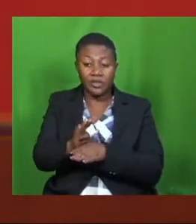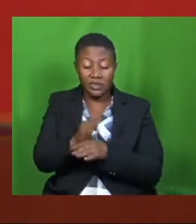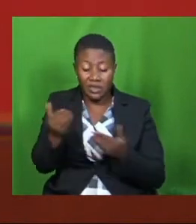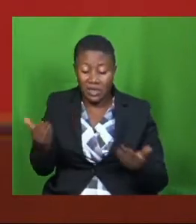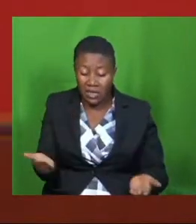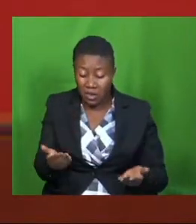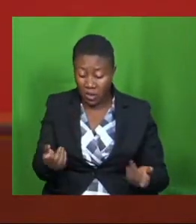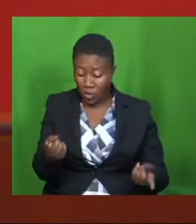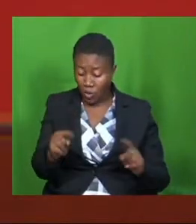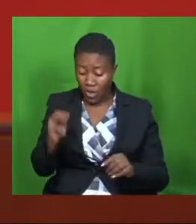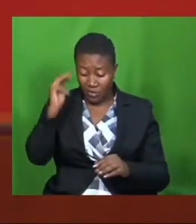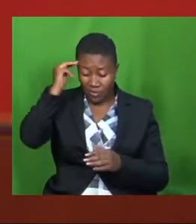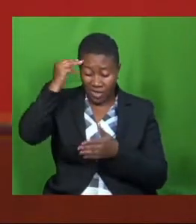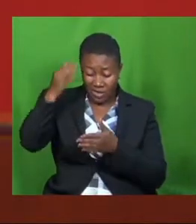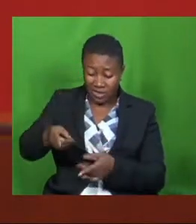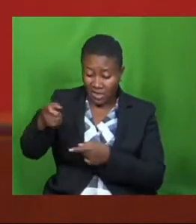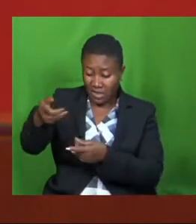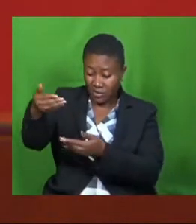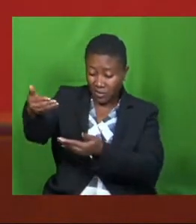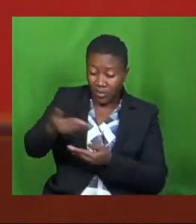With respect to the questions,